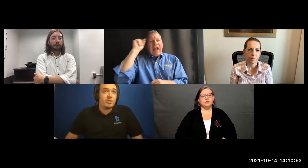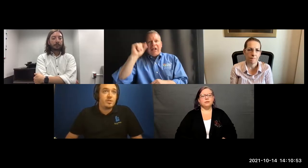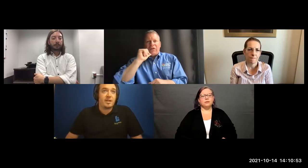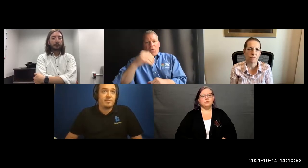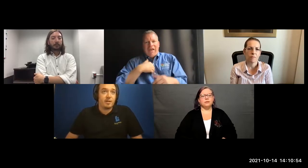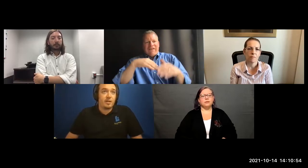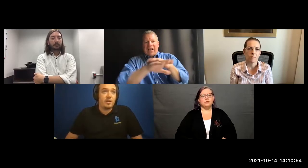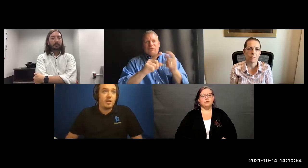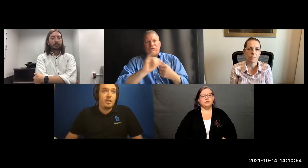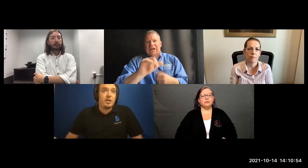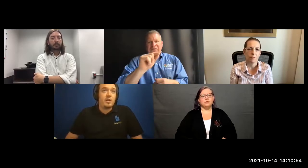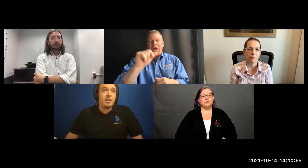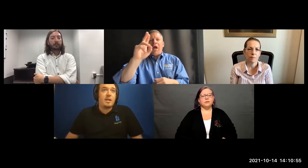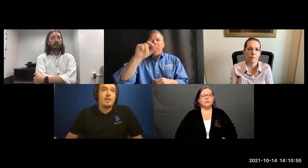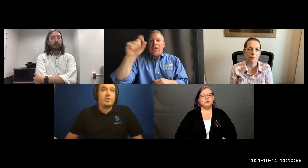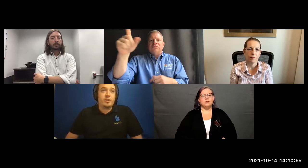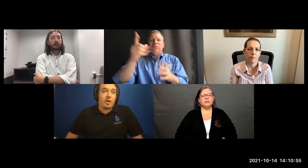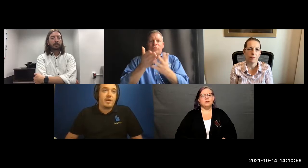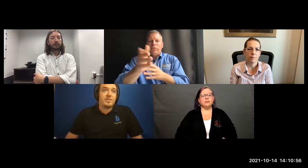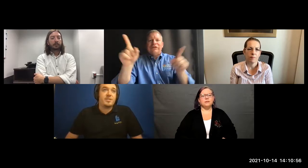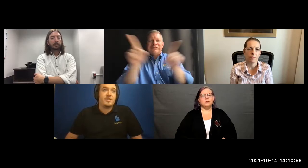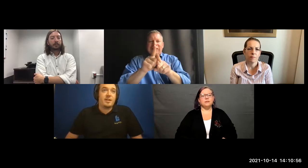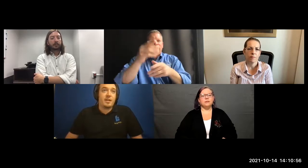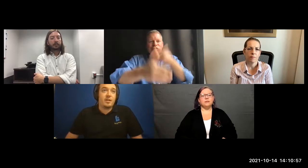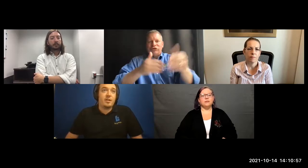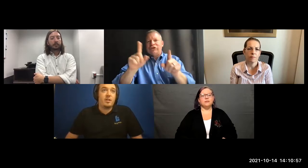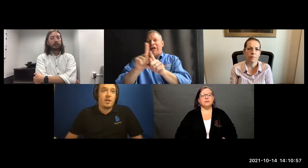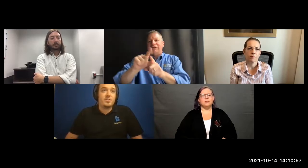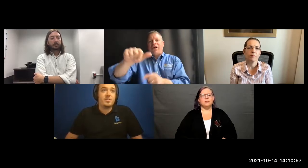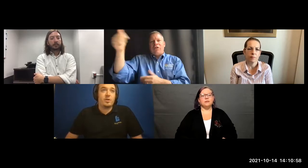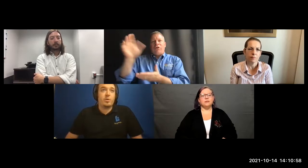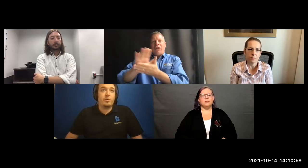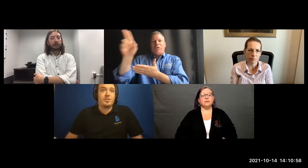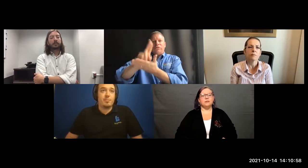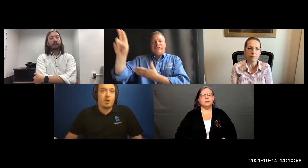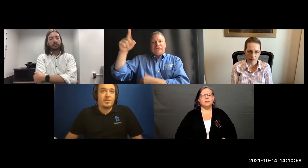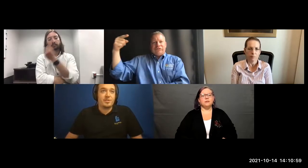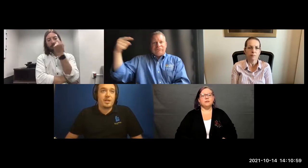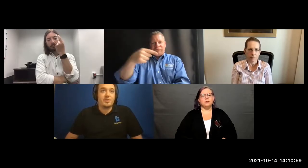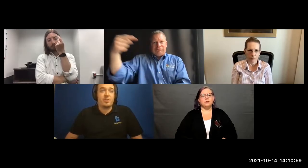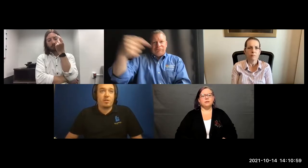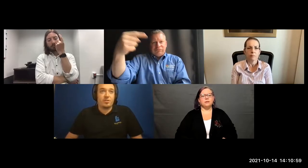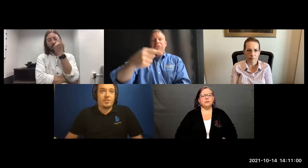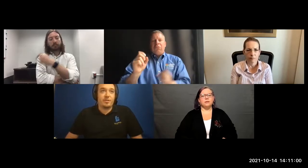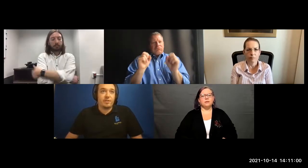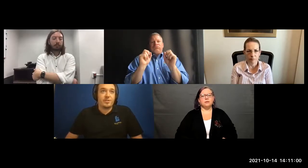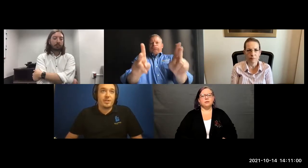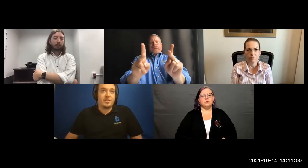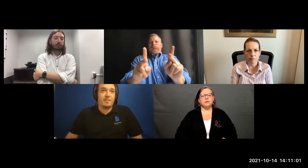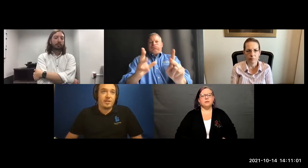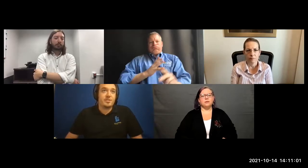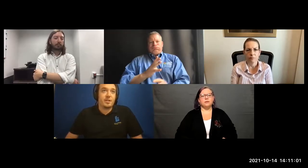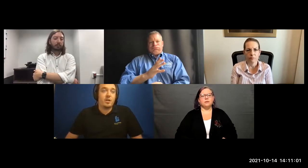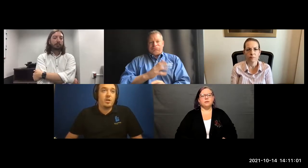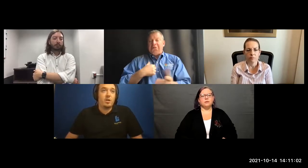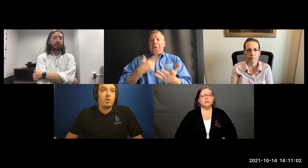run things, that is fine. Gallaudet should not have access to that data unless they're going through the same process as other colleges and universities